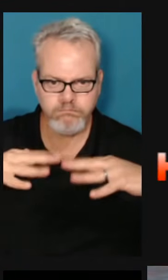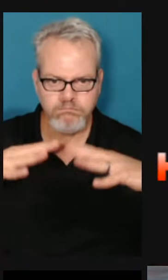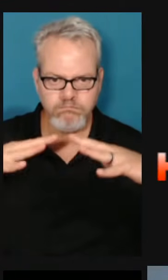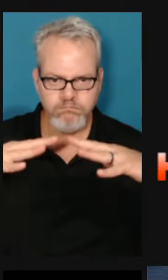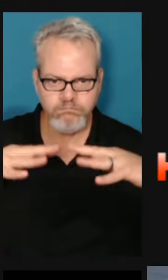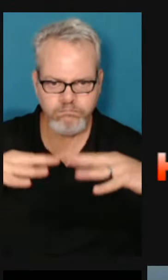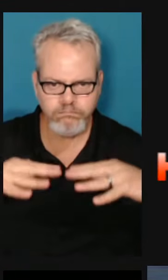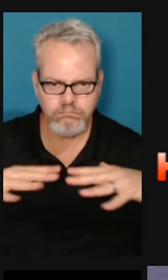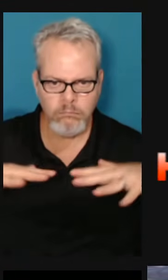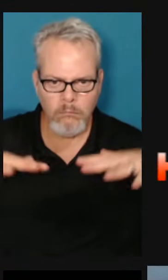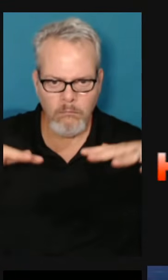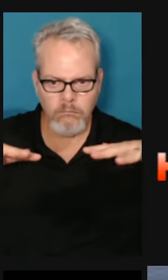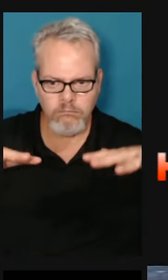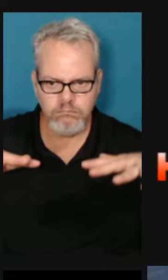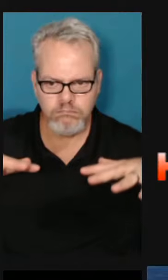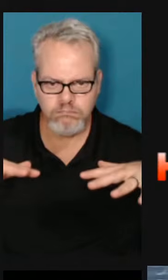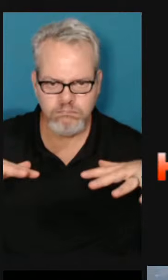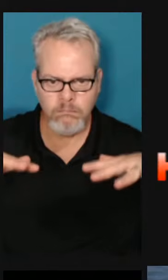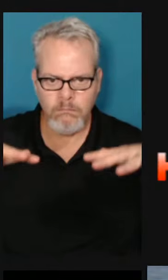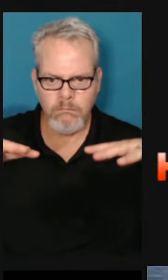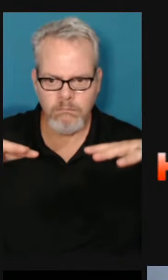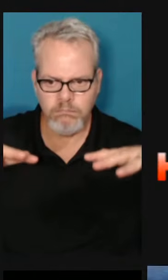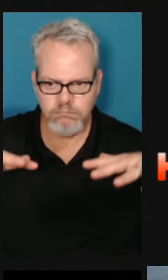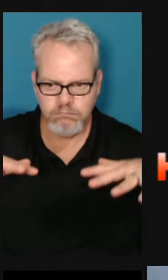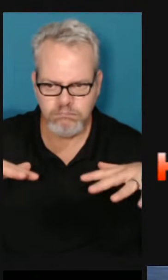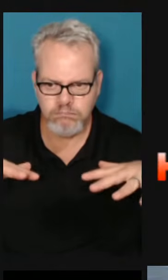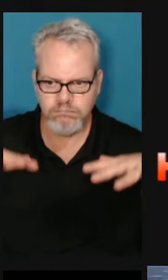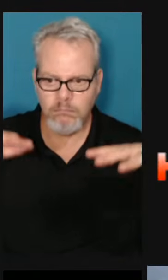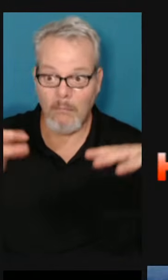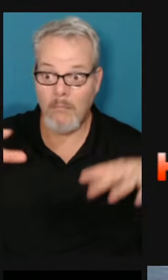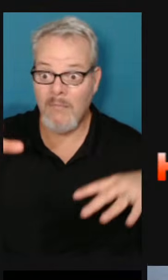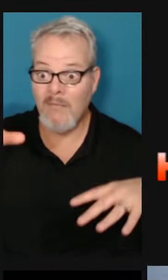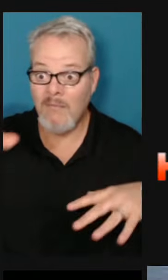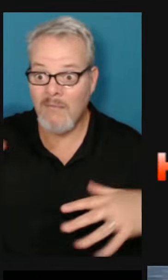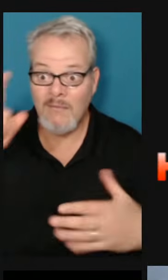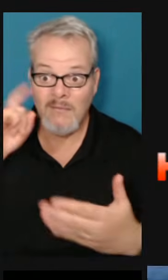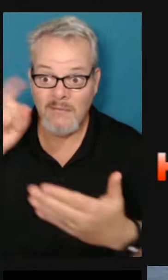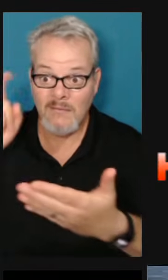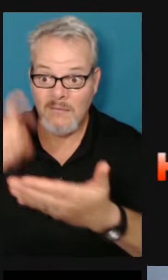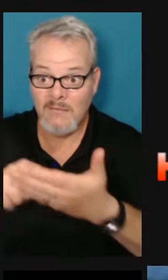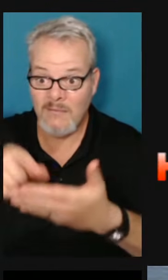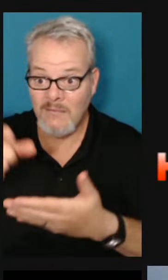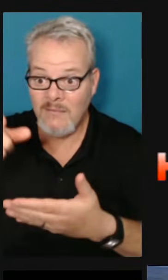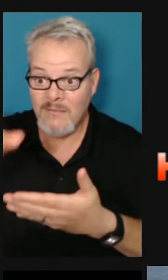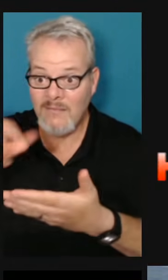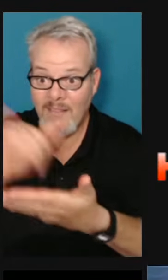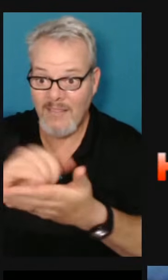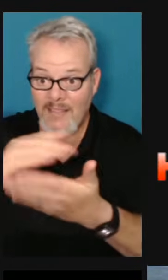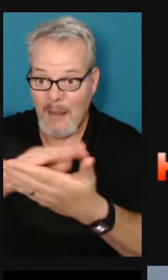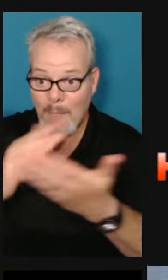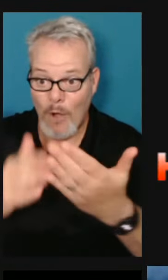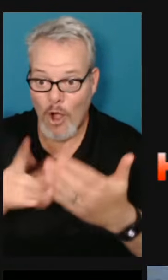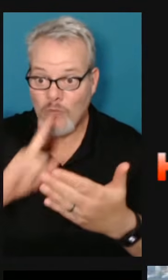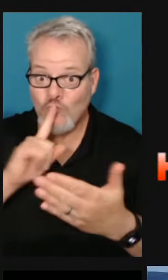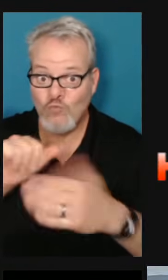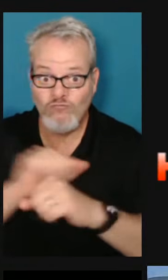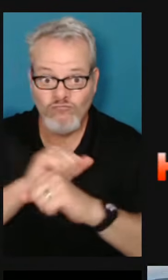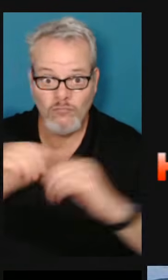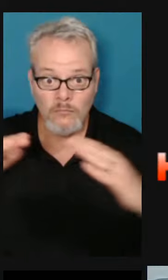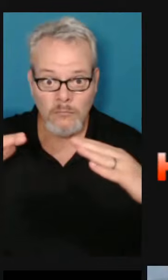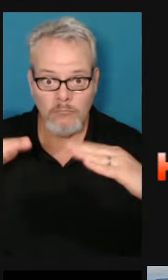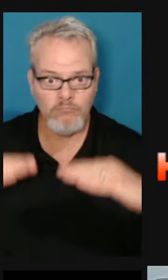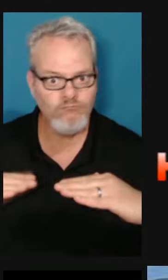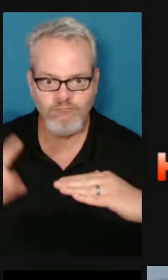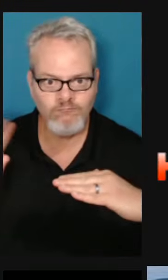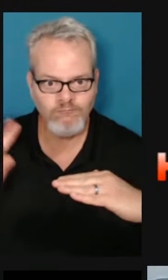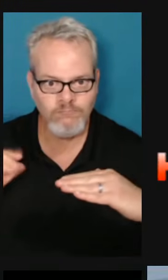pretty clearly. But look up here. This part's actually rising. So